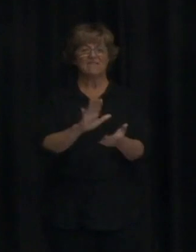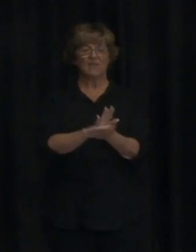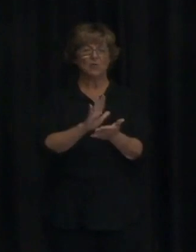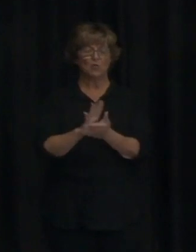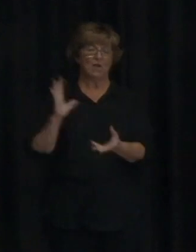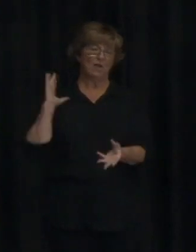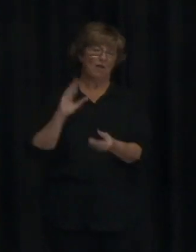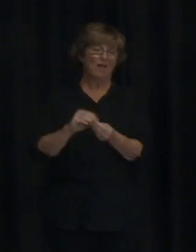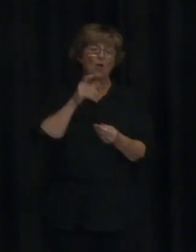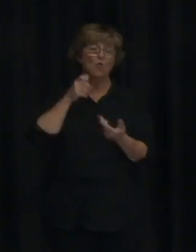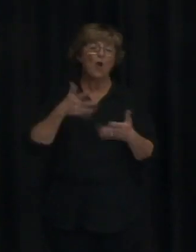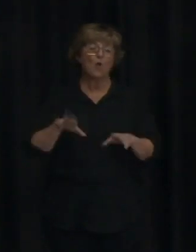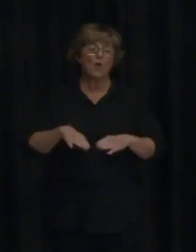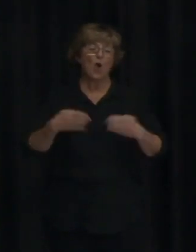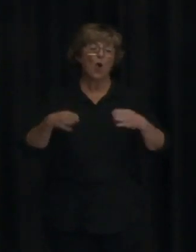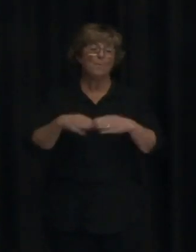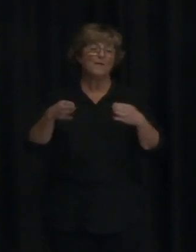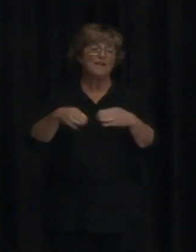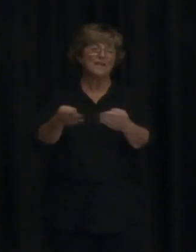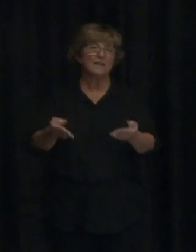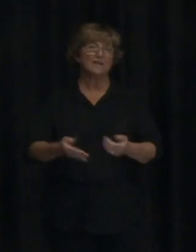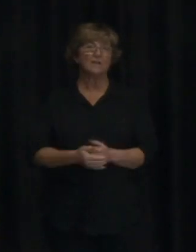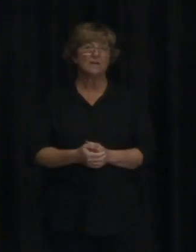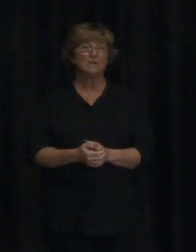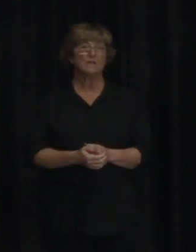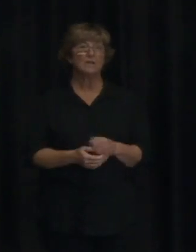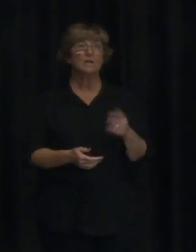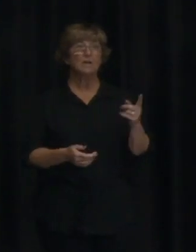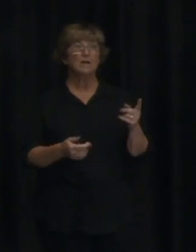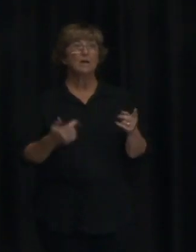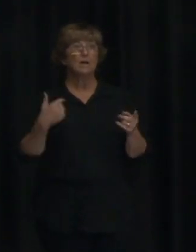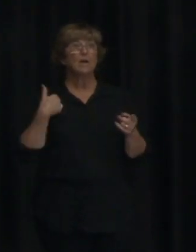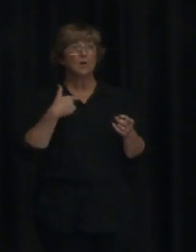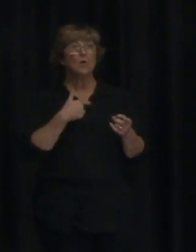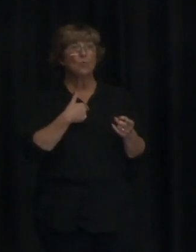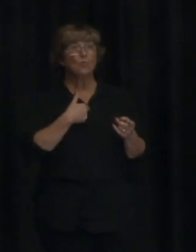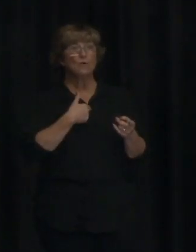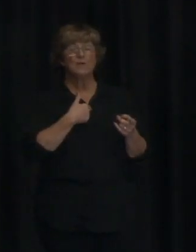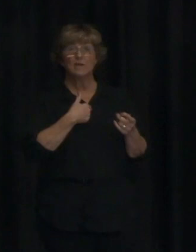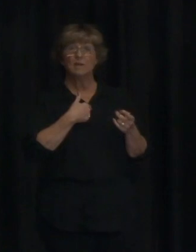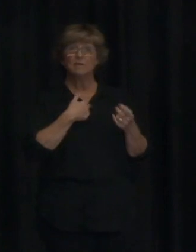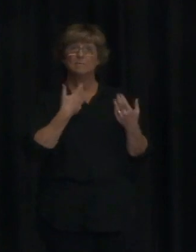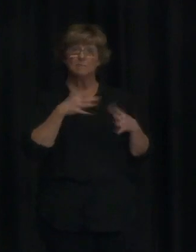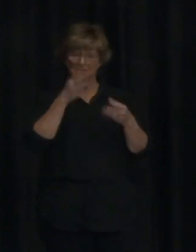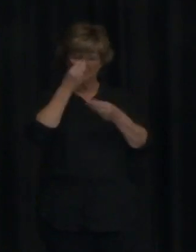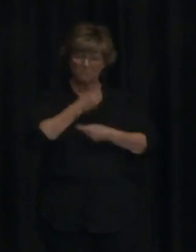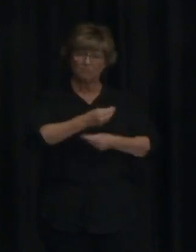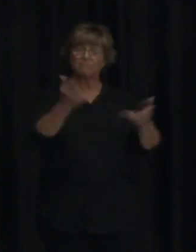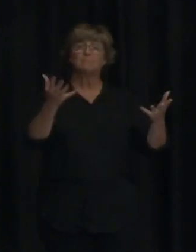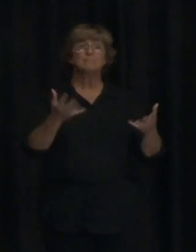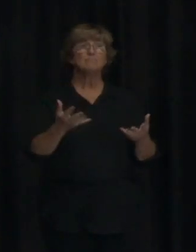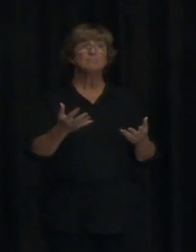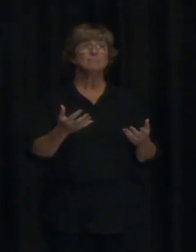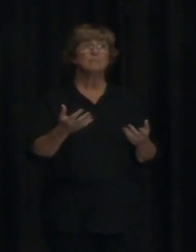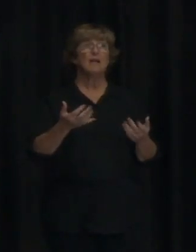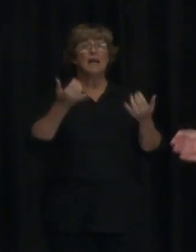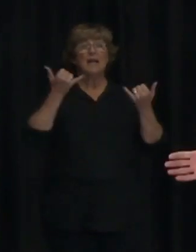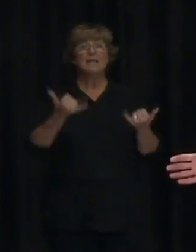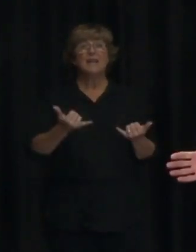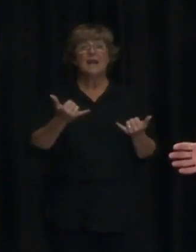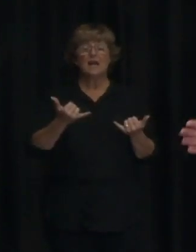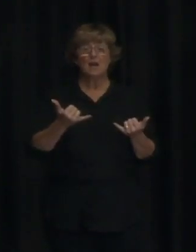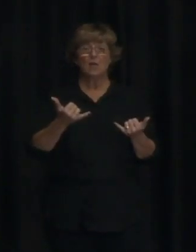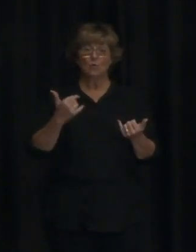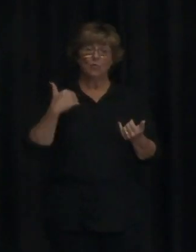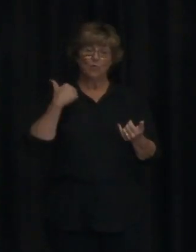been that are already open. Yeah, so we have been providing that data on an updated basis, but we have now specifically set